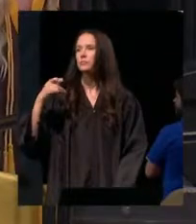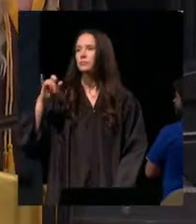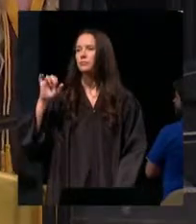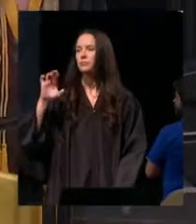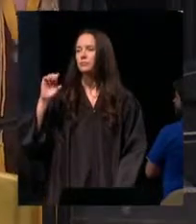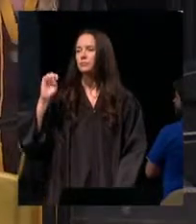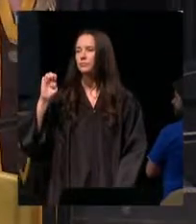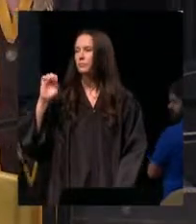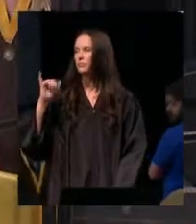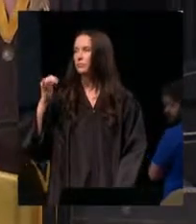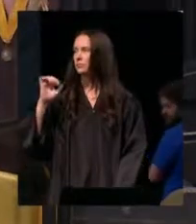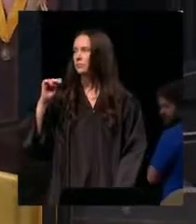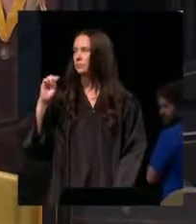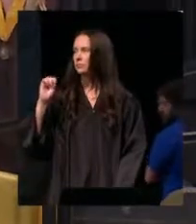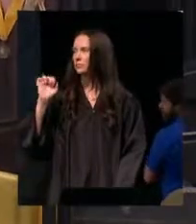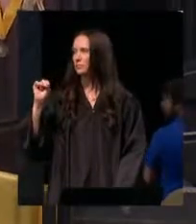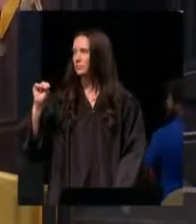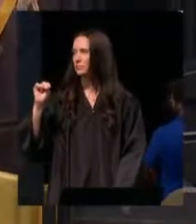Pierce Johnson.